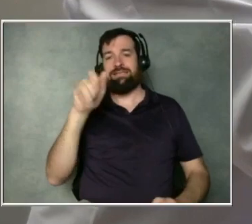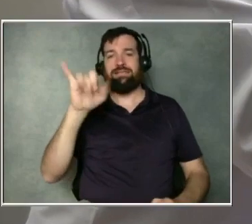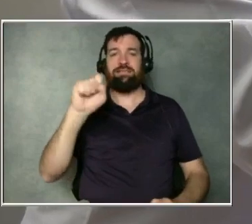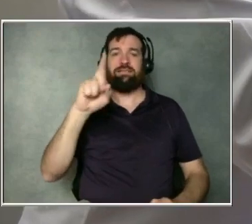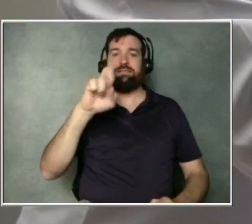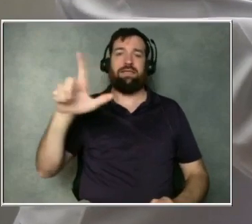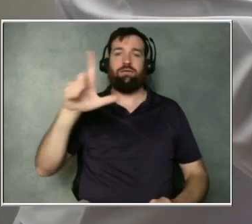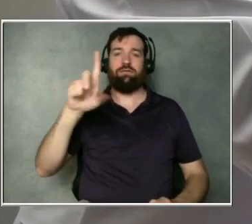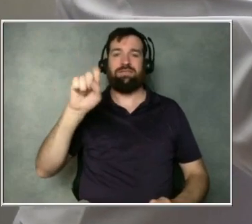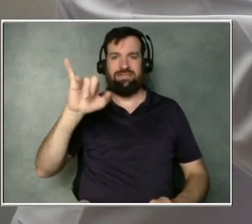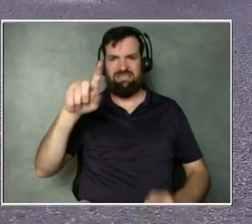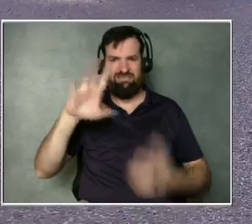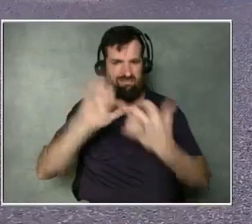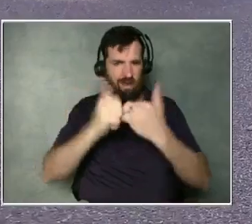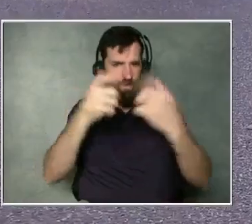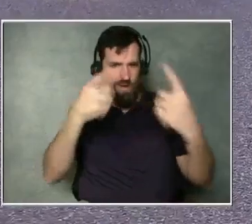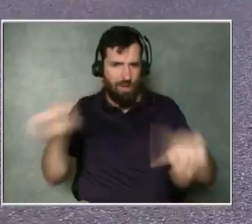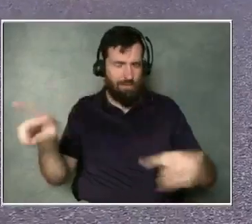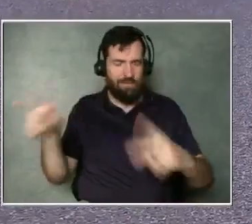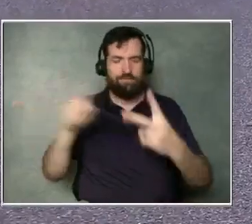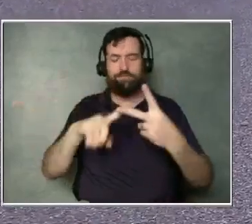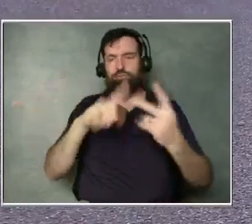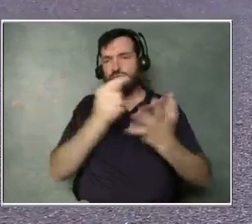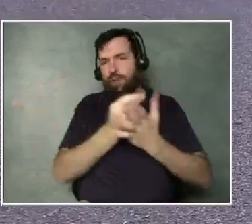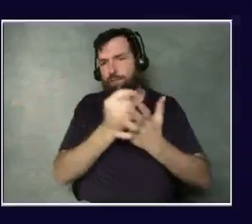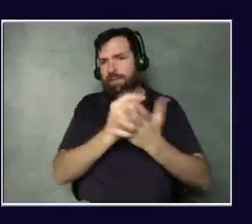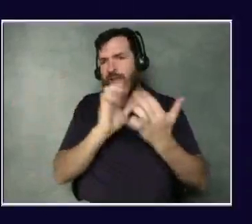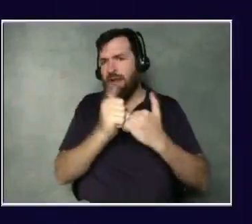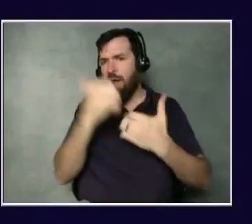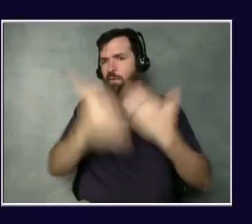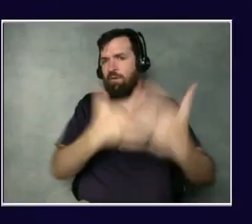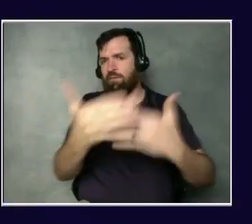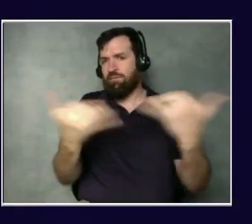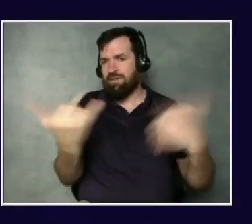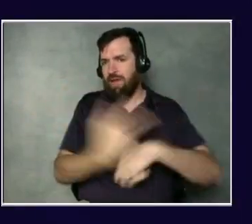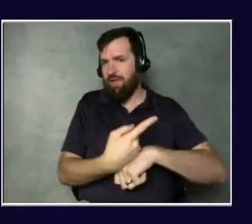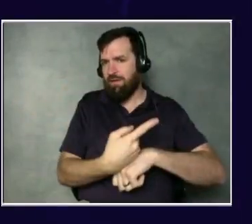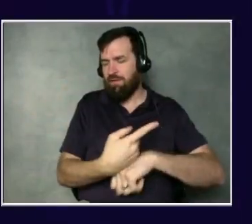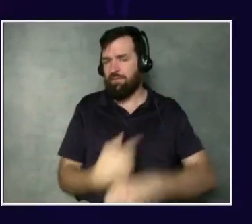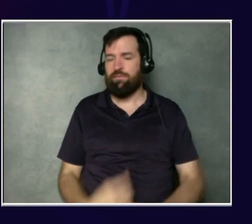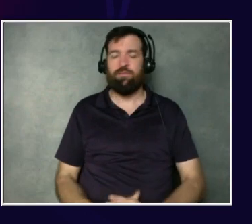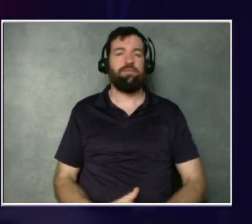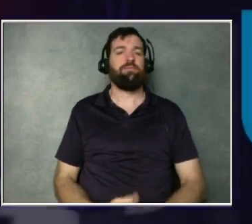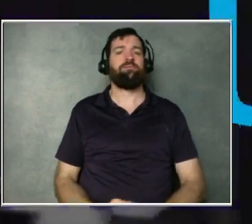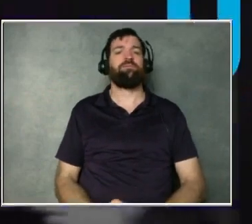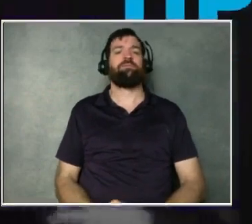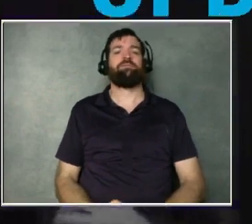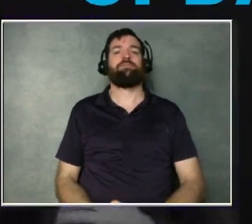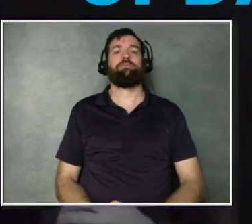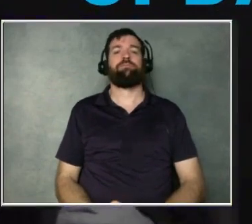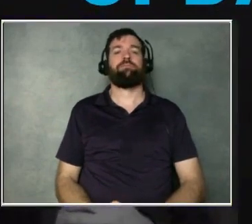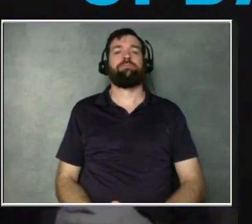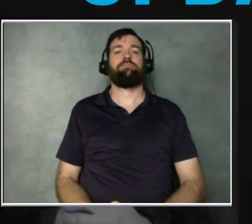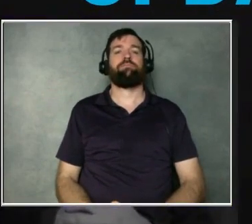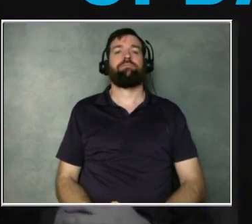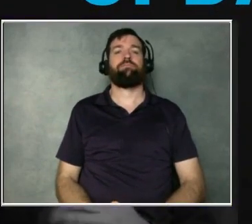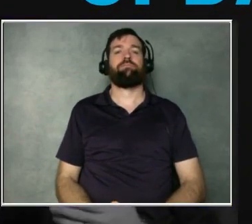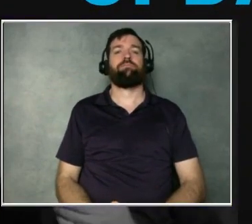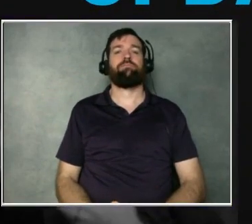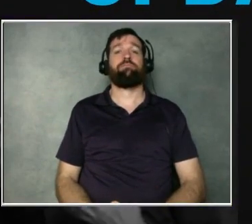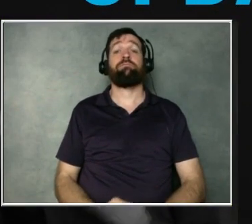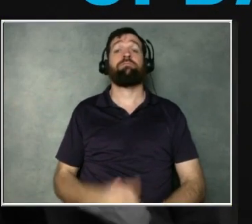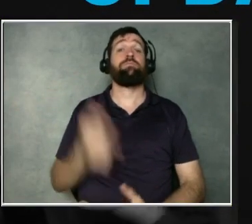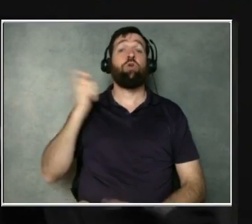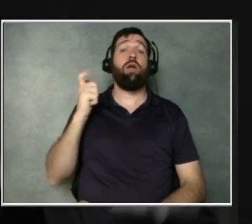that happened, the treatment, and how he's doing today. Subscribe to our